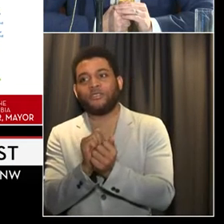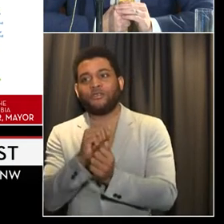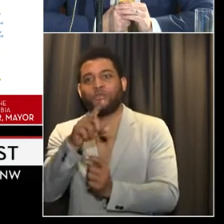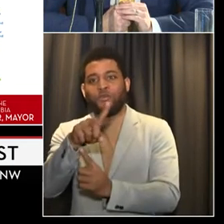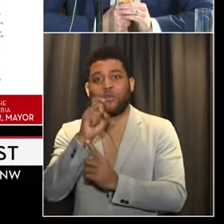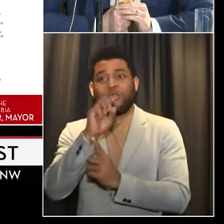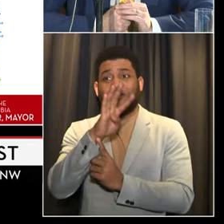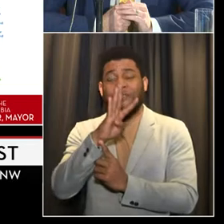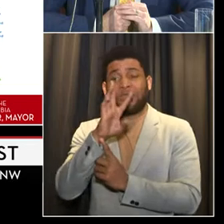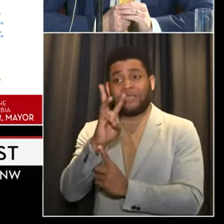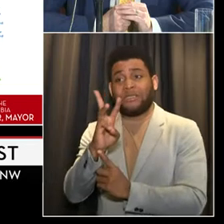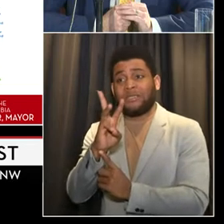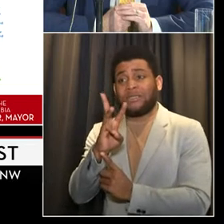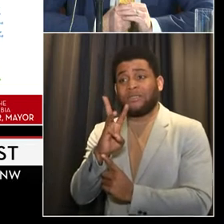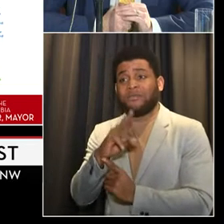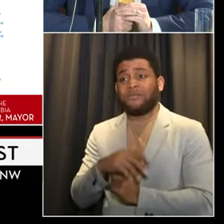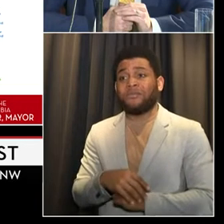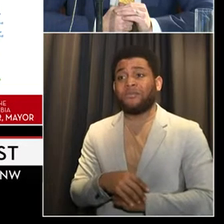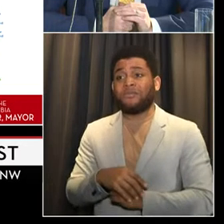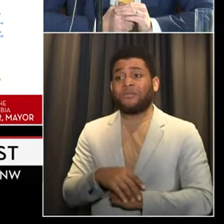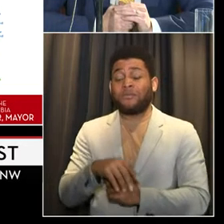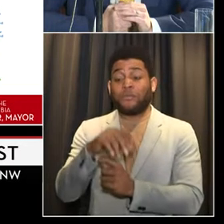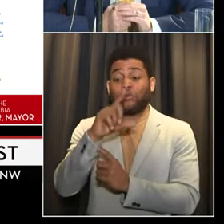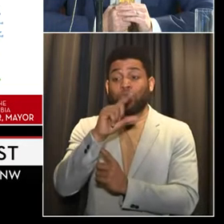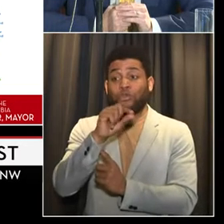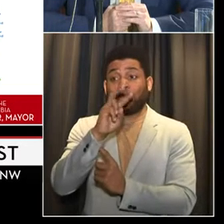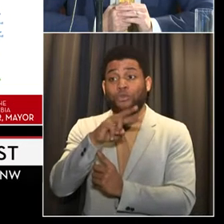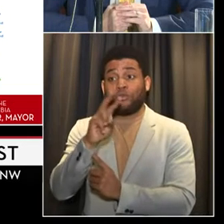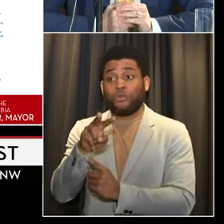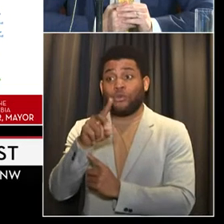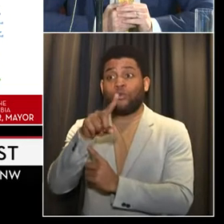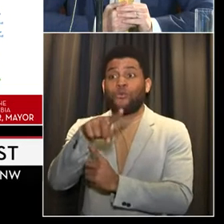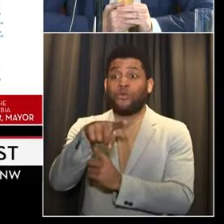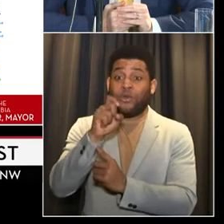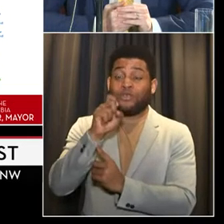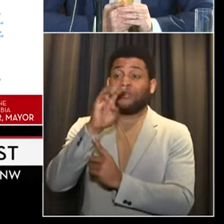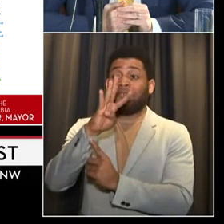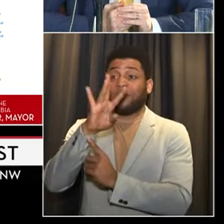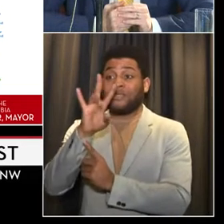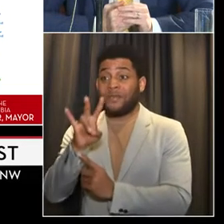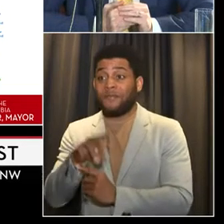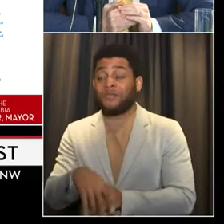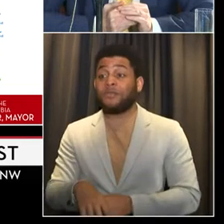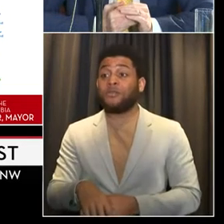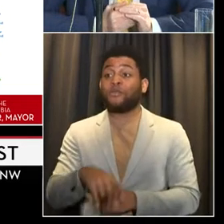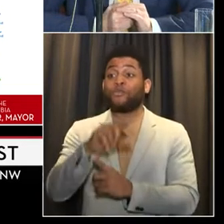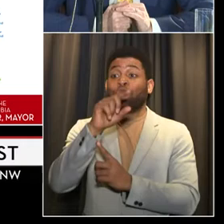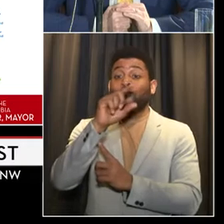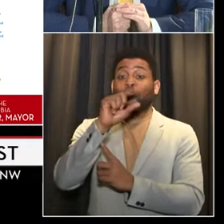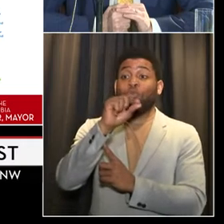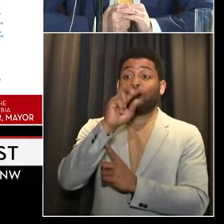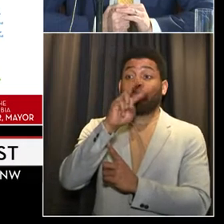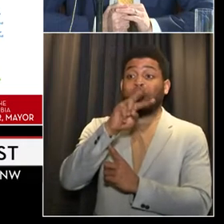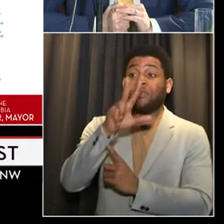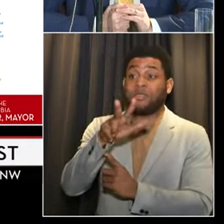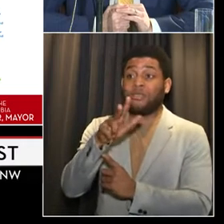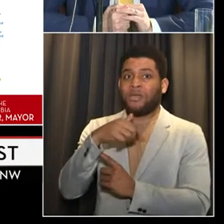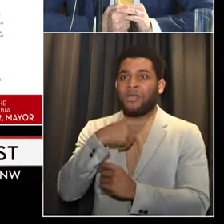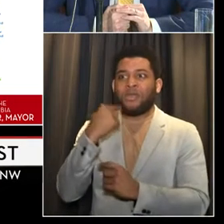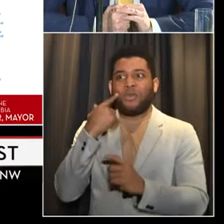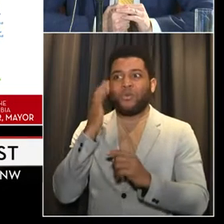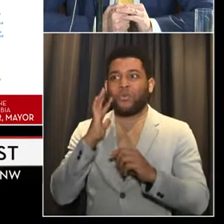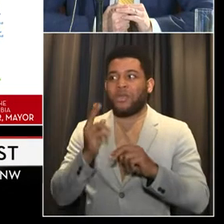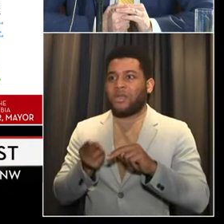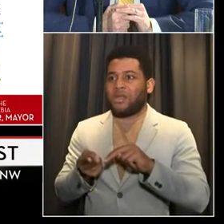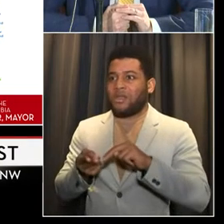in 2022. 2023, I believe, is going to tick a little bit up to closer